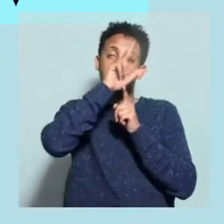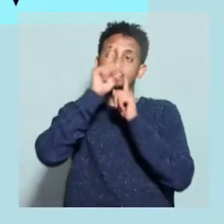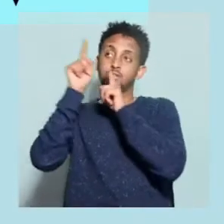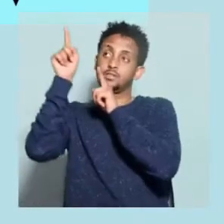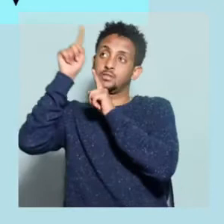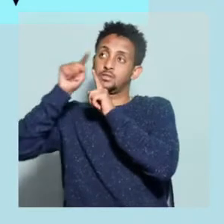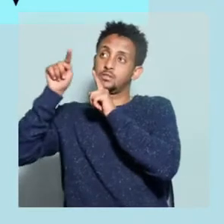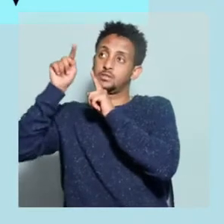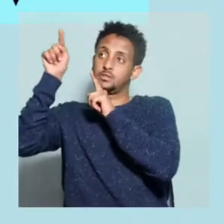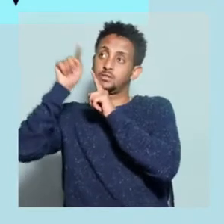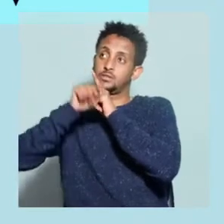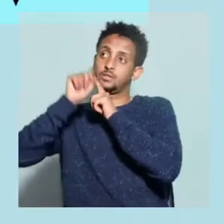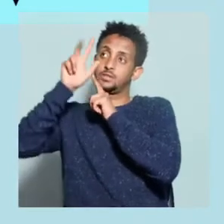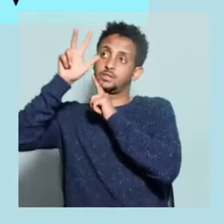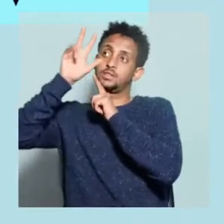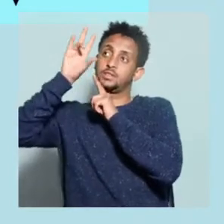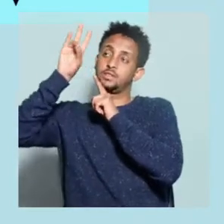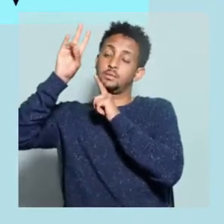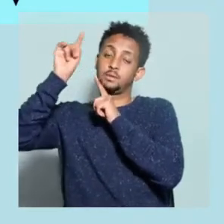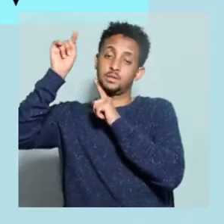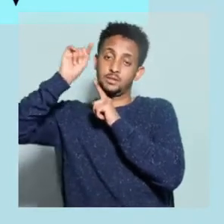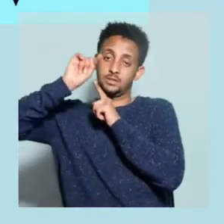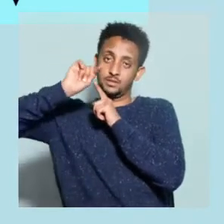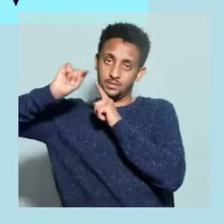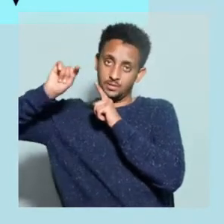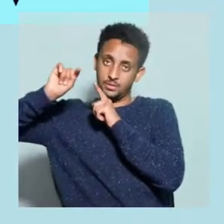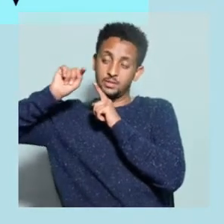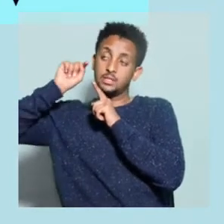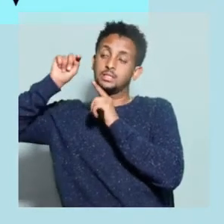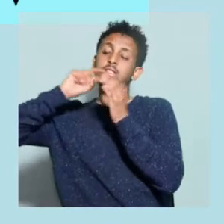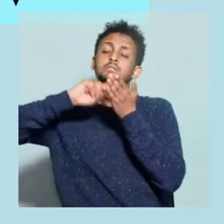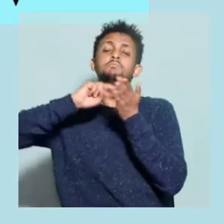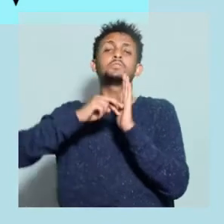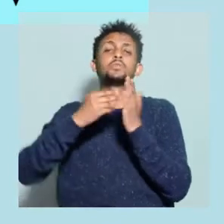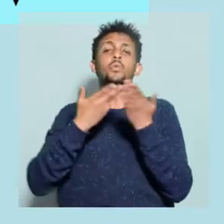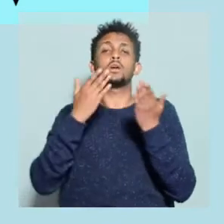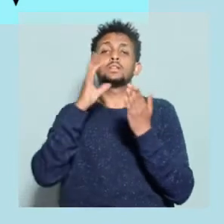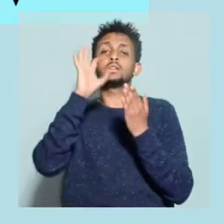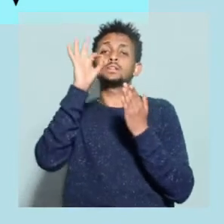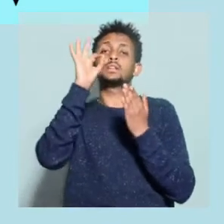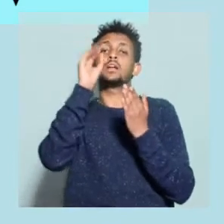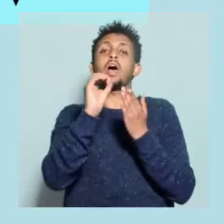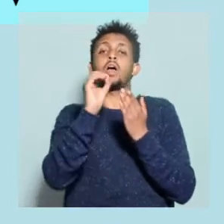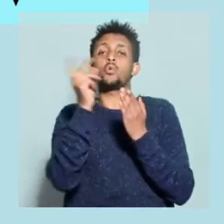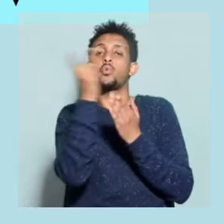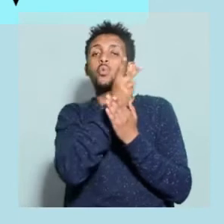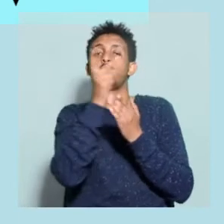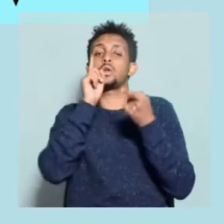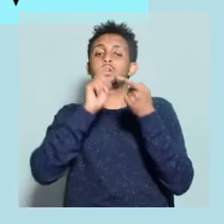and theta 2 is 37 degree, meaning this is 90 degree, okay?